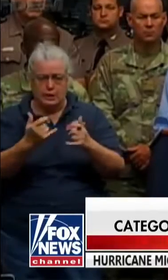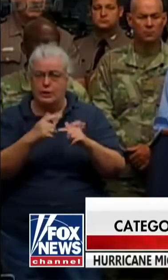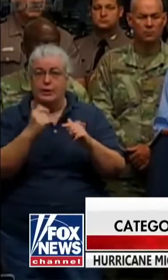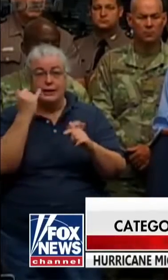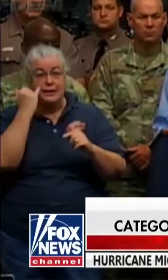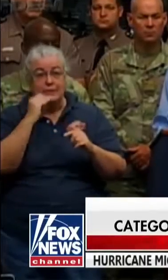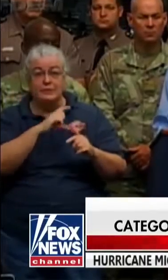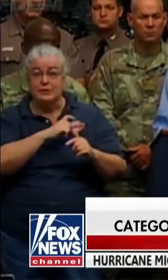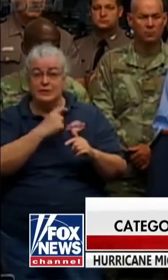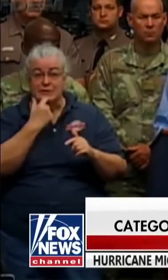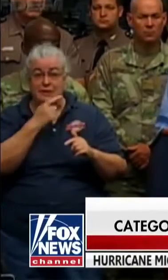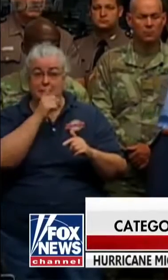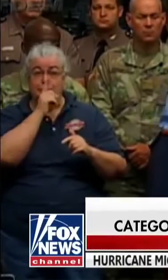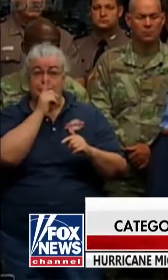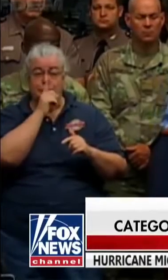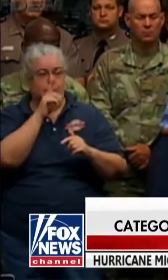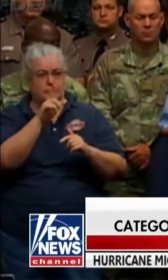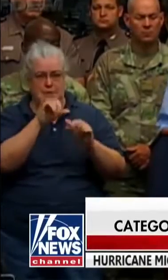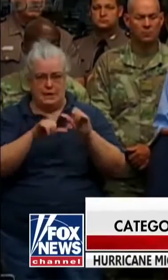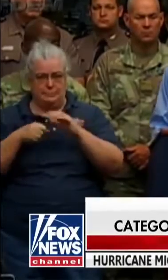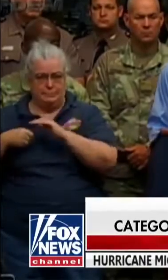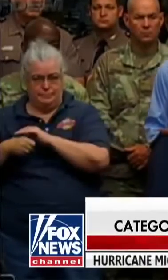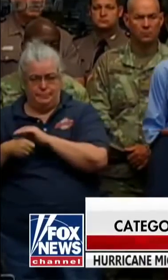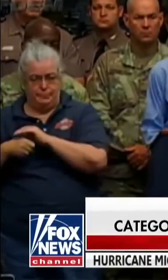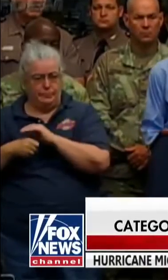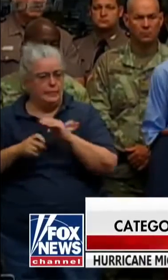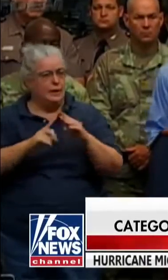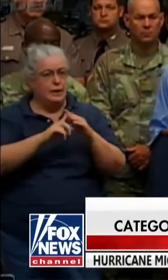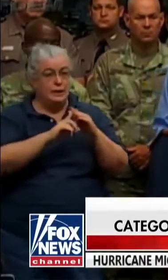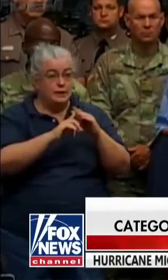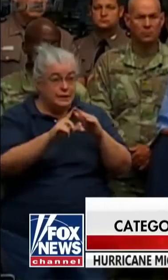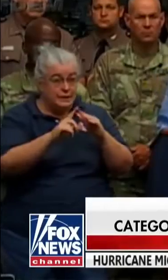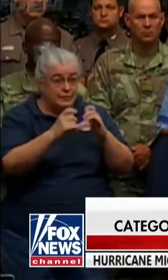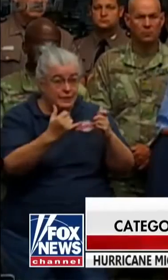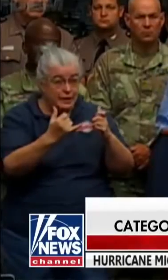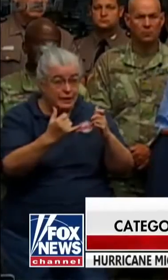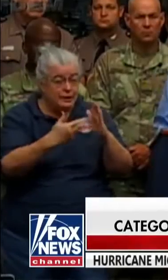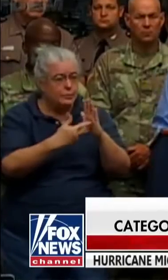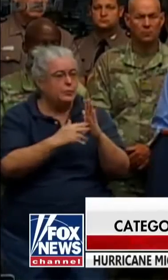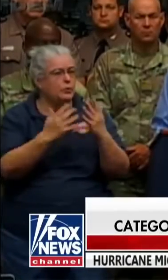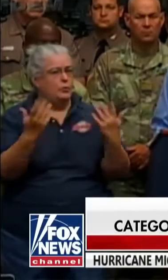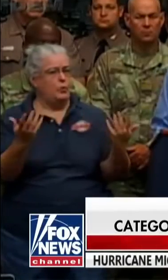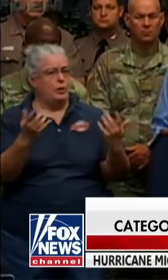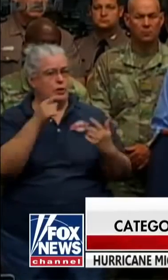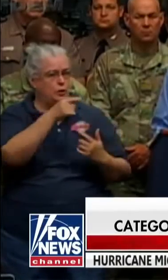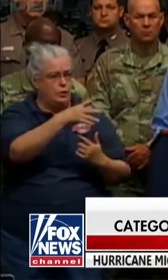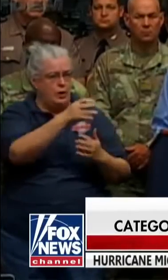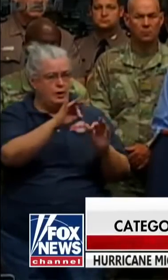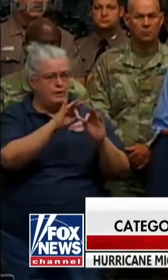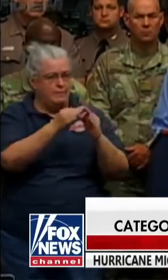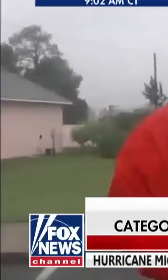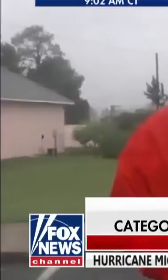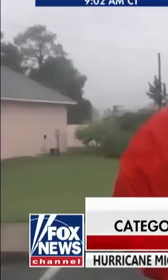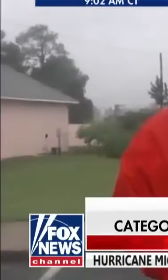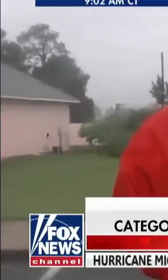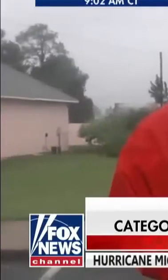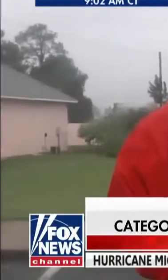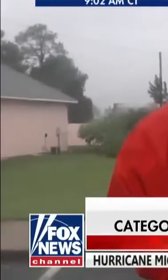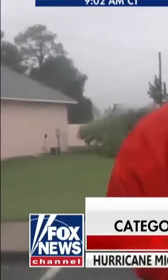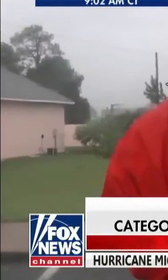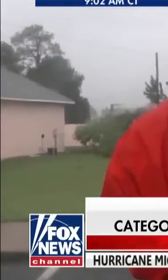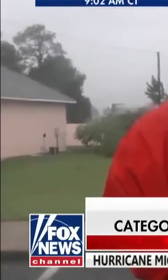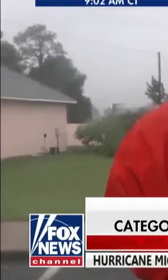your home, don't leave. The worst thing you can do now is leave and put yourself and your family in danger.